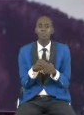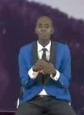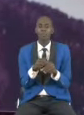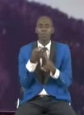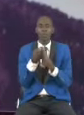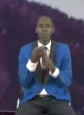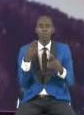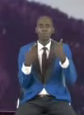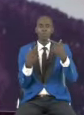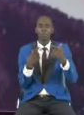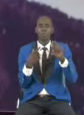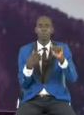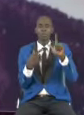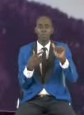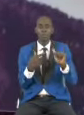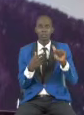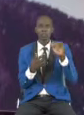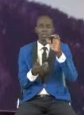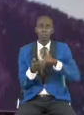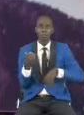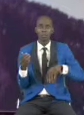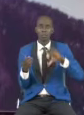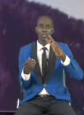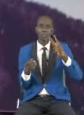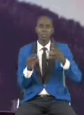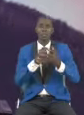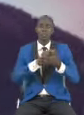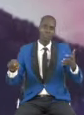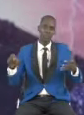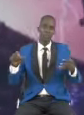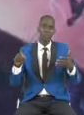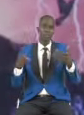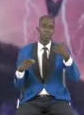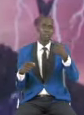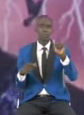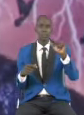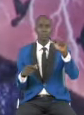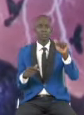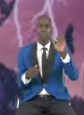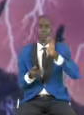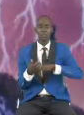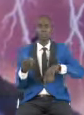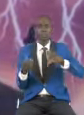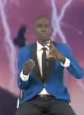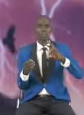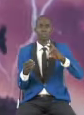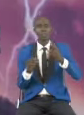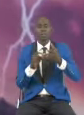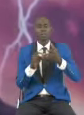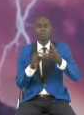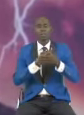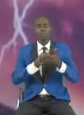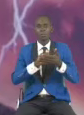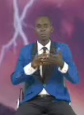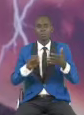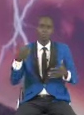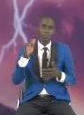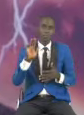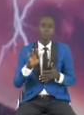Galatians chapter 6, verse 16. Galatians 6, verse 16. And as many